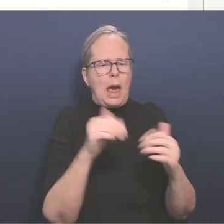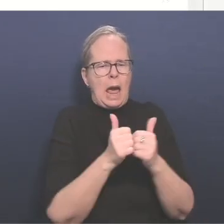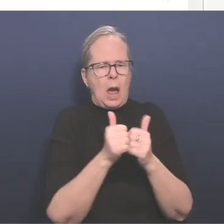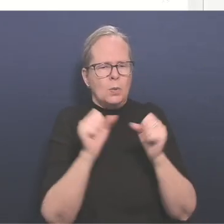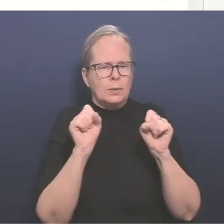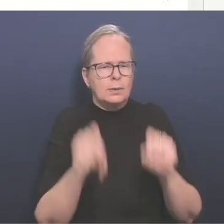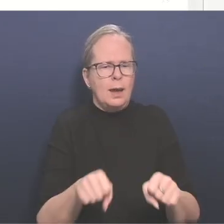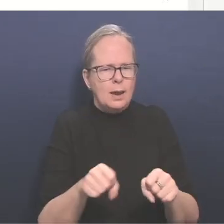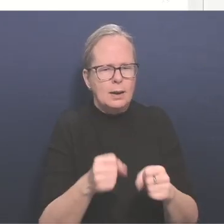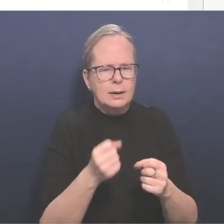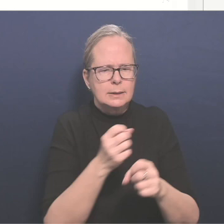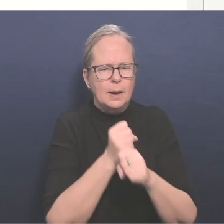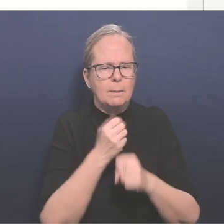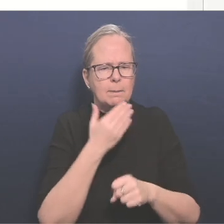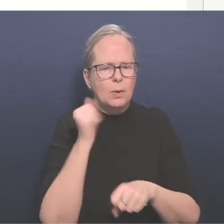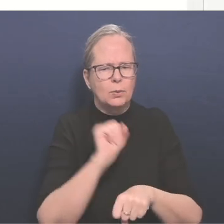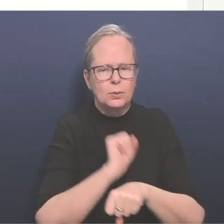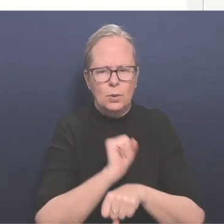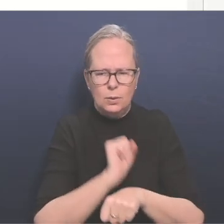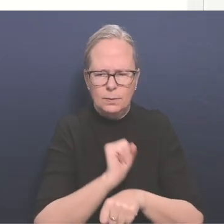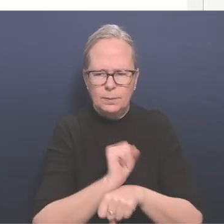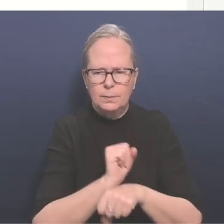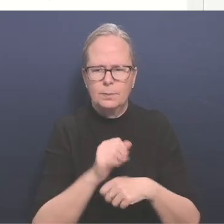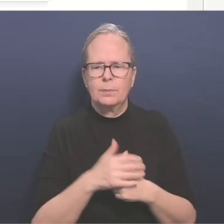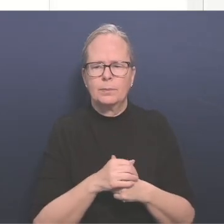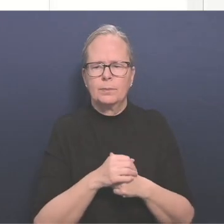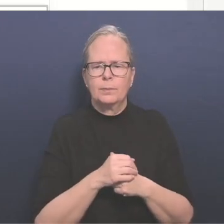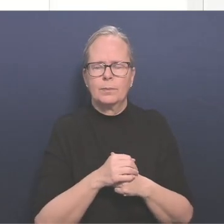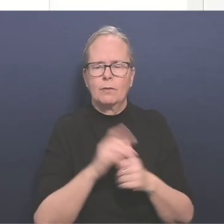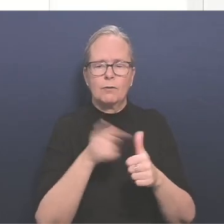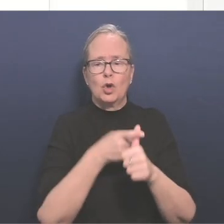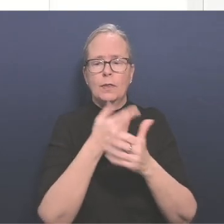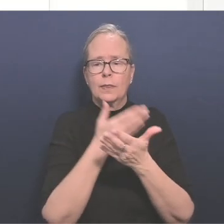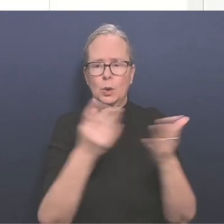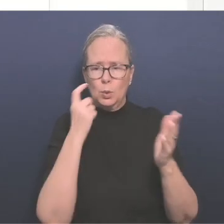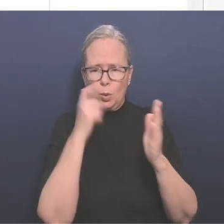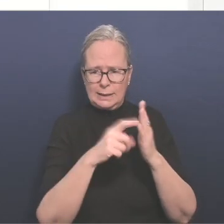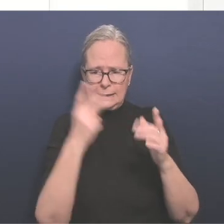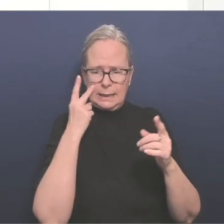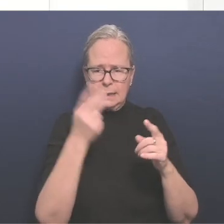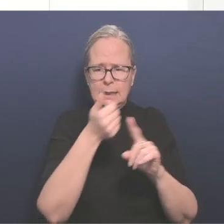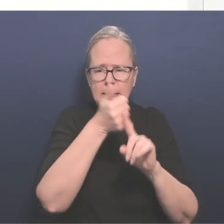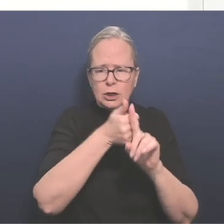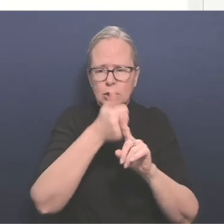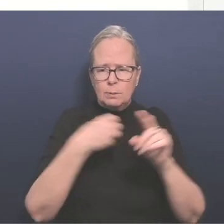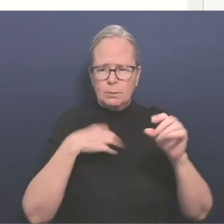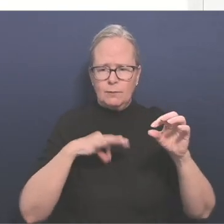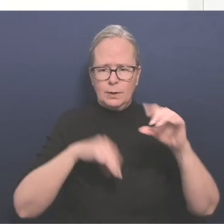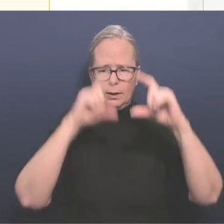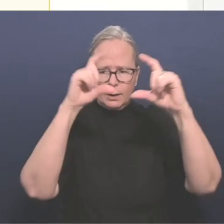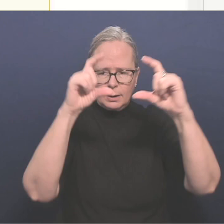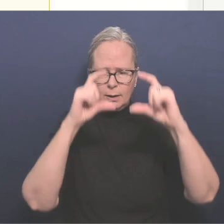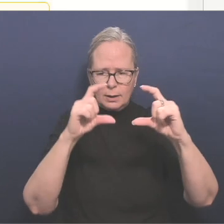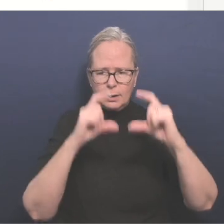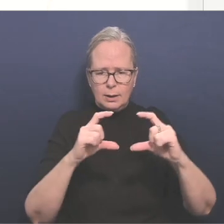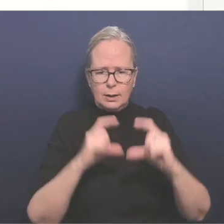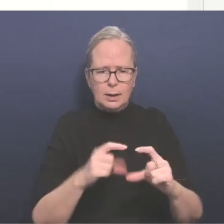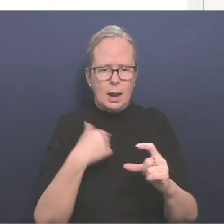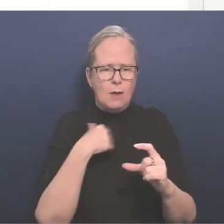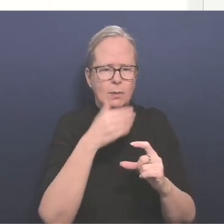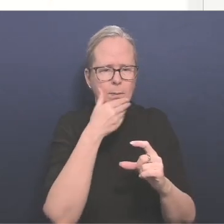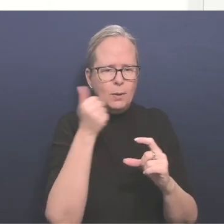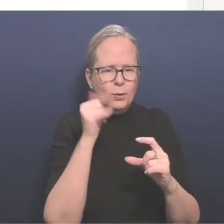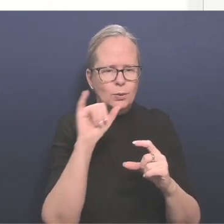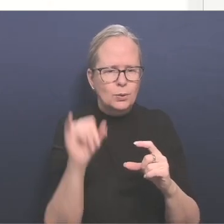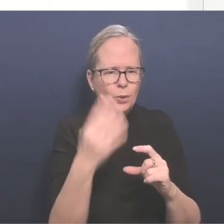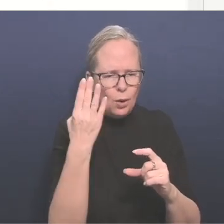high level as to how your client can apply. So it makes it very, very straightforward for you to